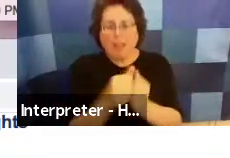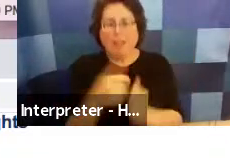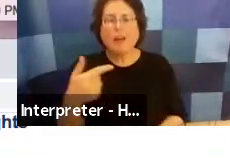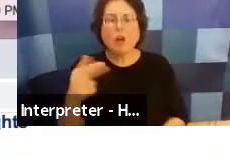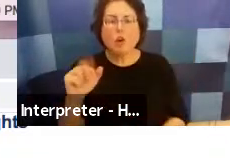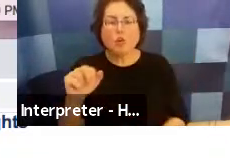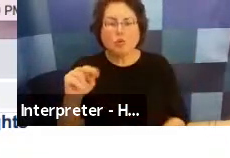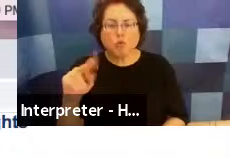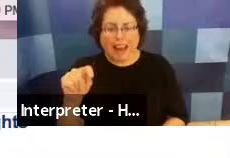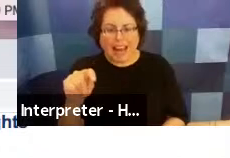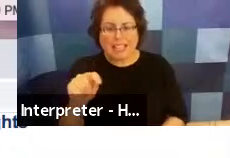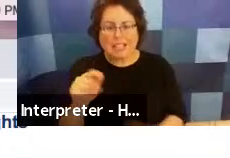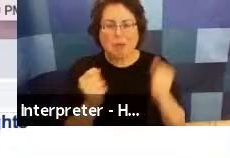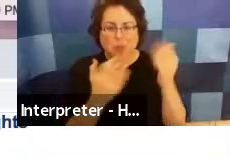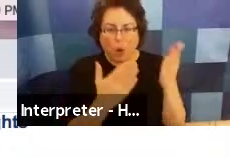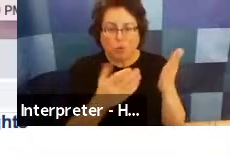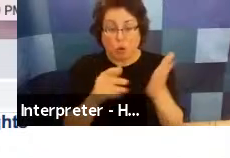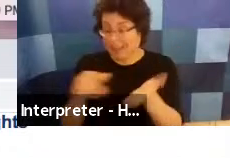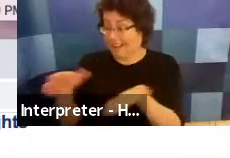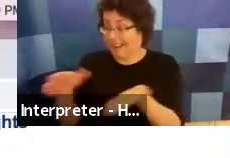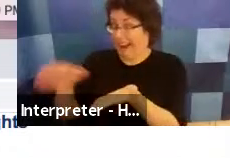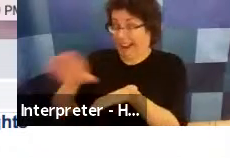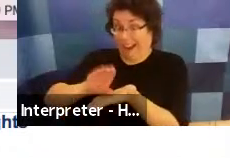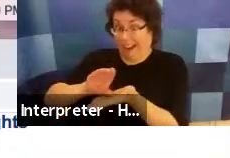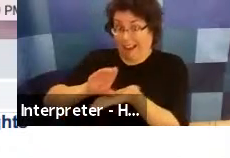So that is the request.